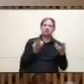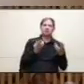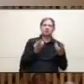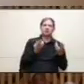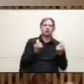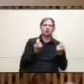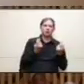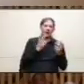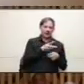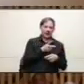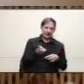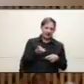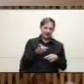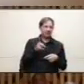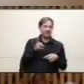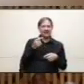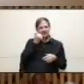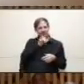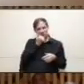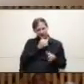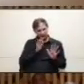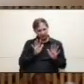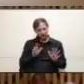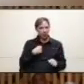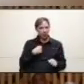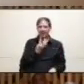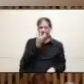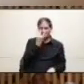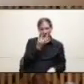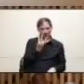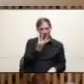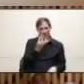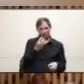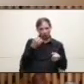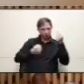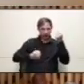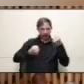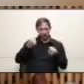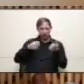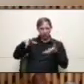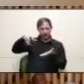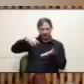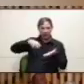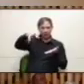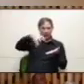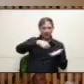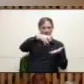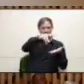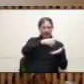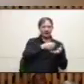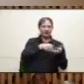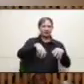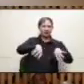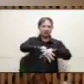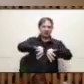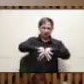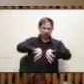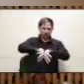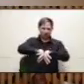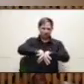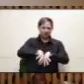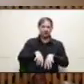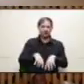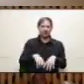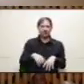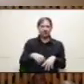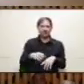an excuse. We only have 4 compactor trucks that are collecting around the area. But in the main, one of